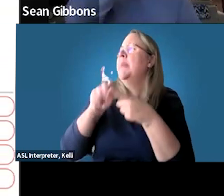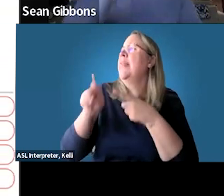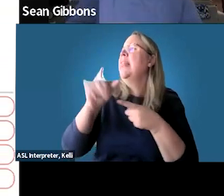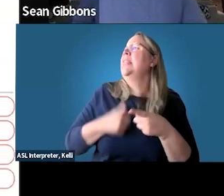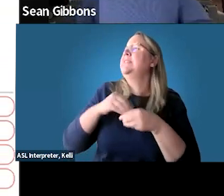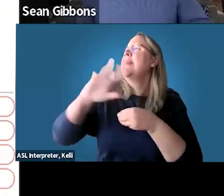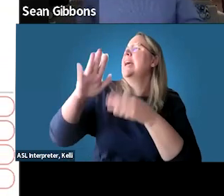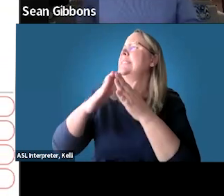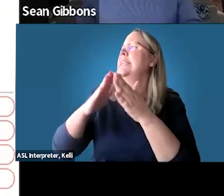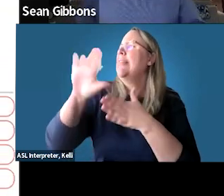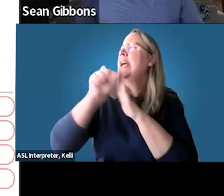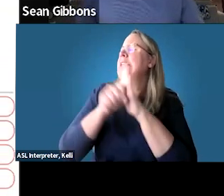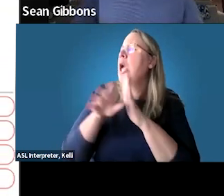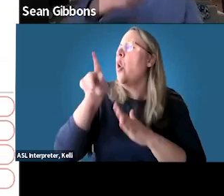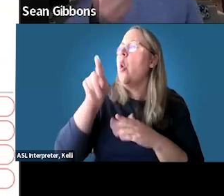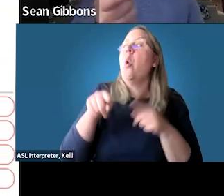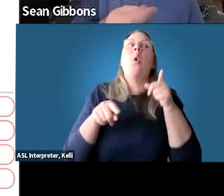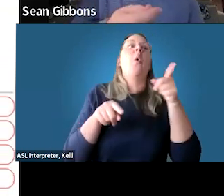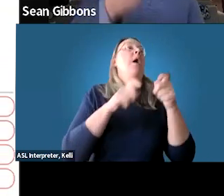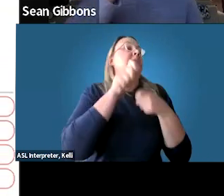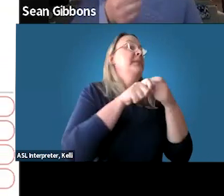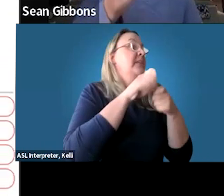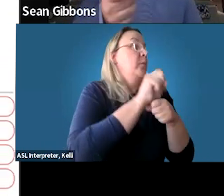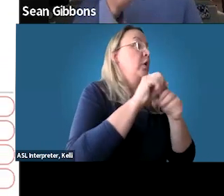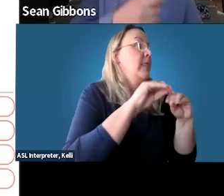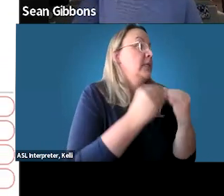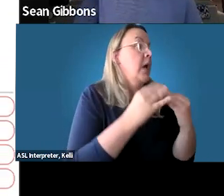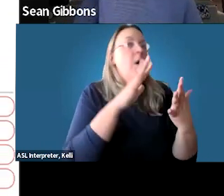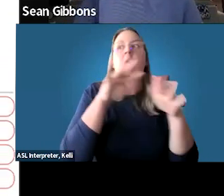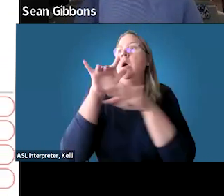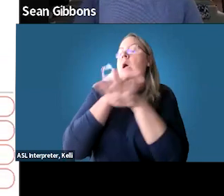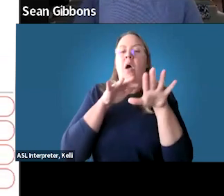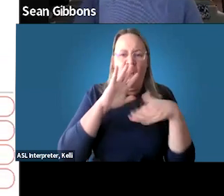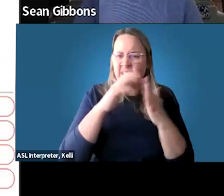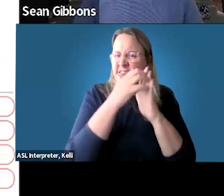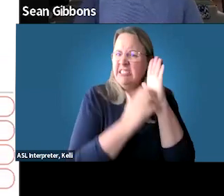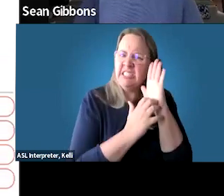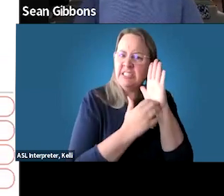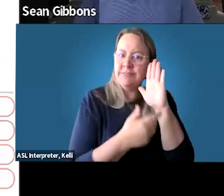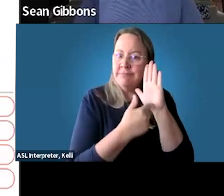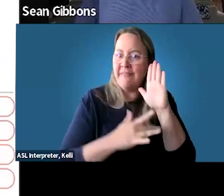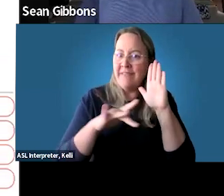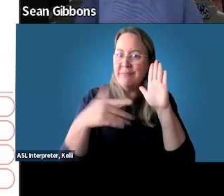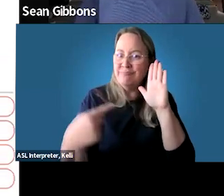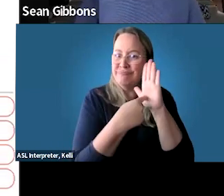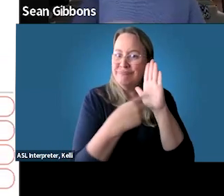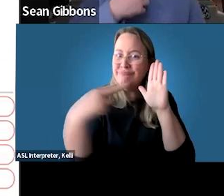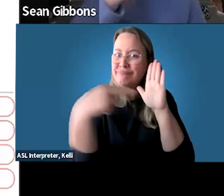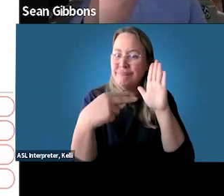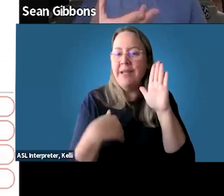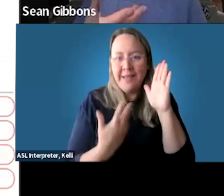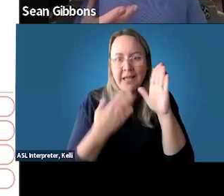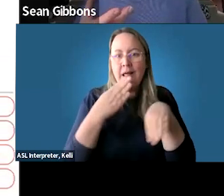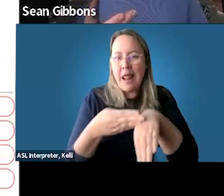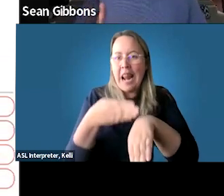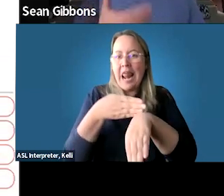this city or this state, or works specifically at this organization, all of that is going to be available right at your fingertips. It's going to get smarter and better as we